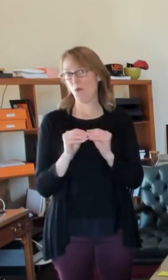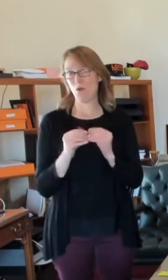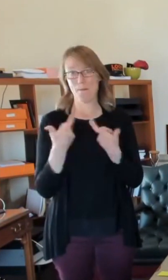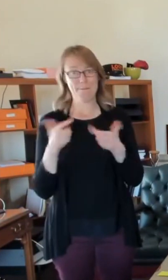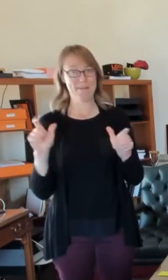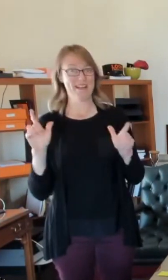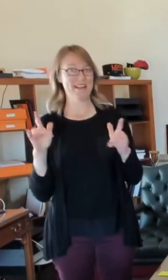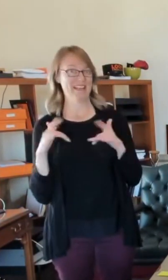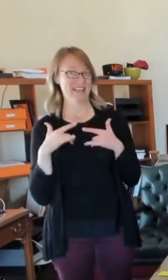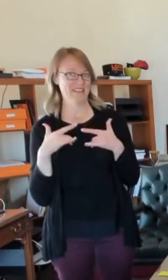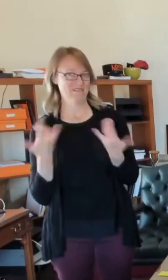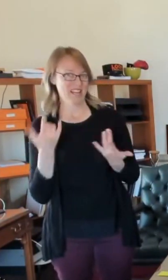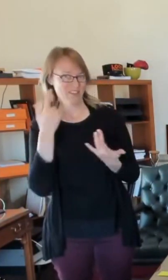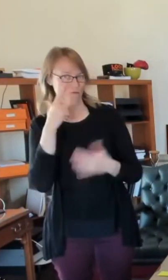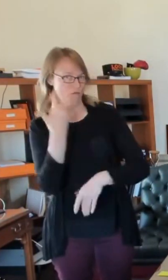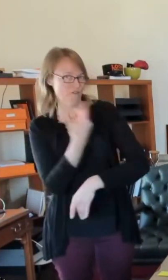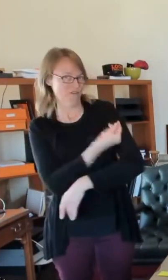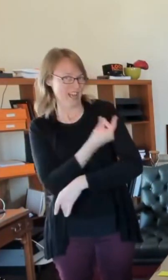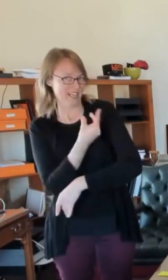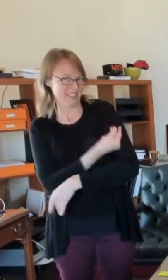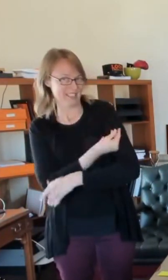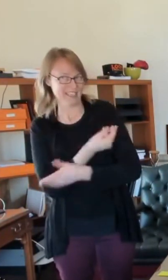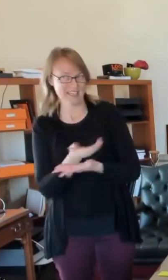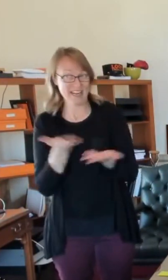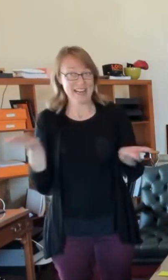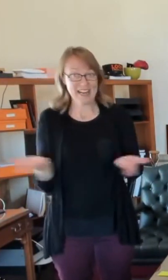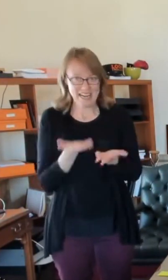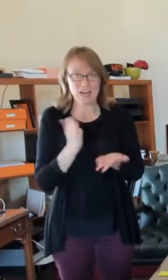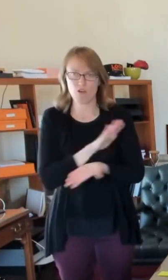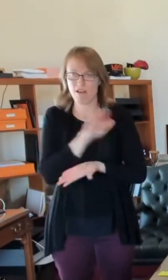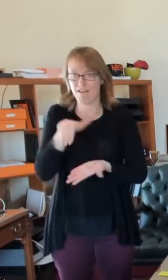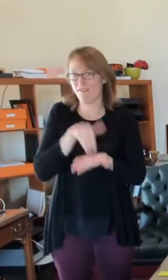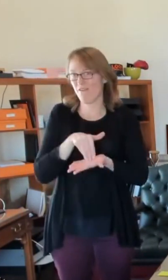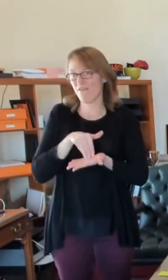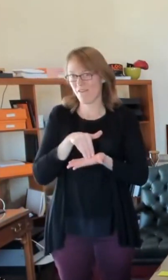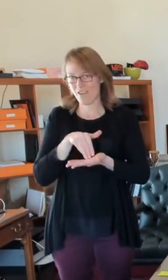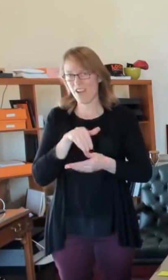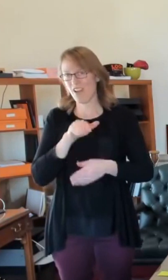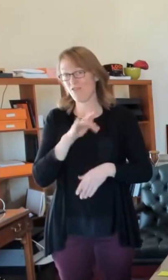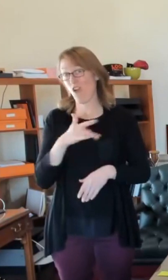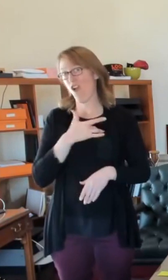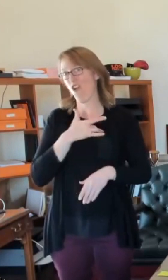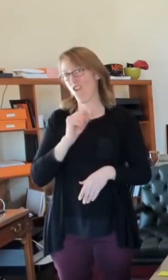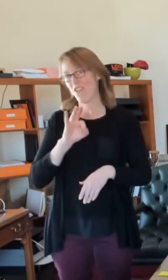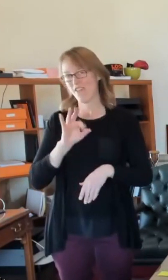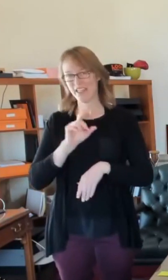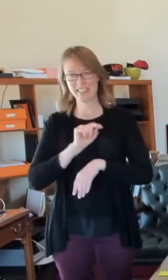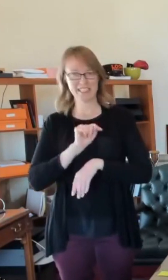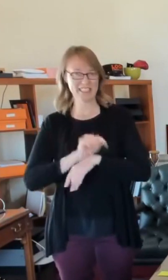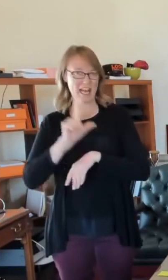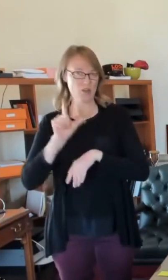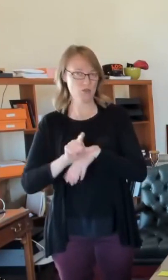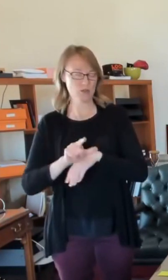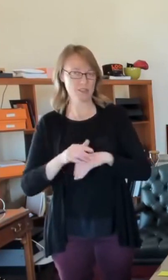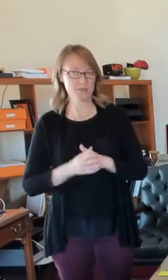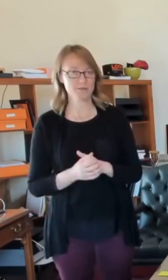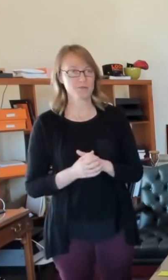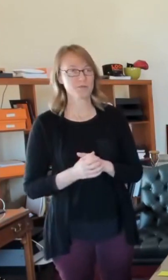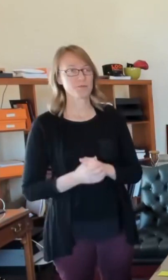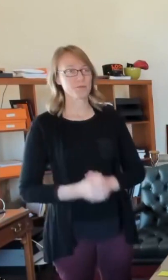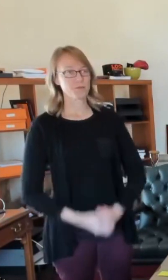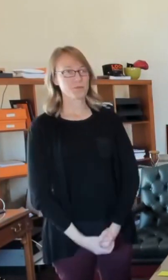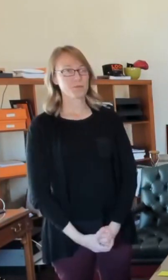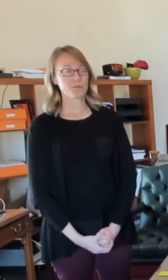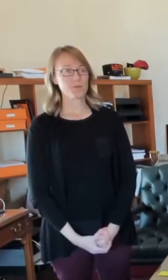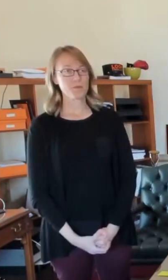area. Deborah's question has to do with the Phase 1B Tier 3 that's beginning on March the 15th.